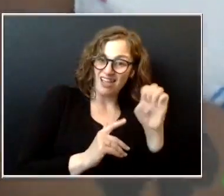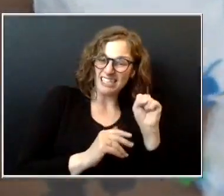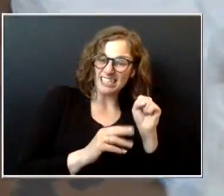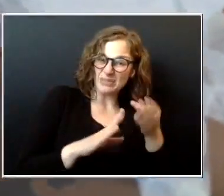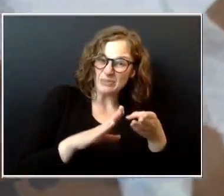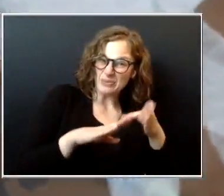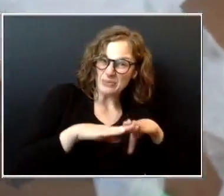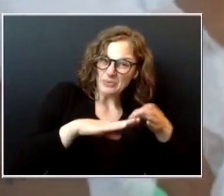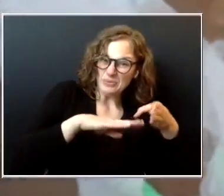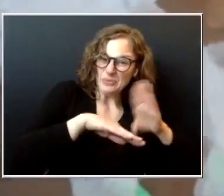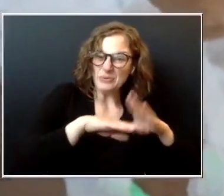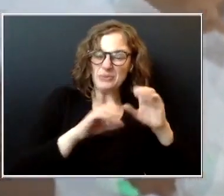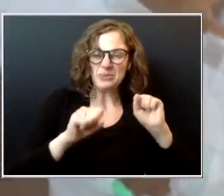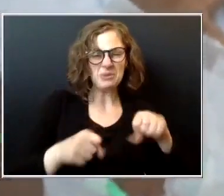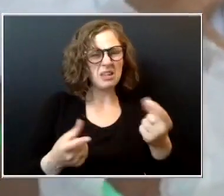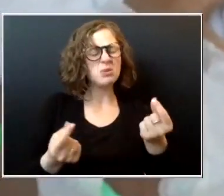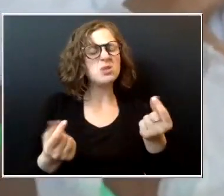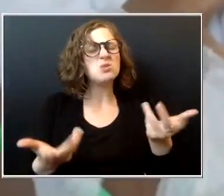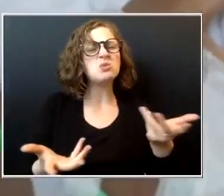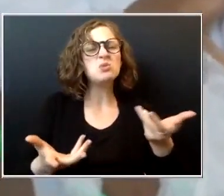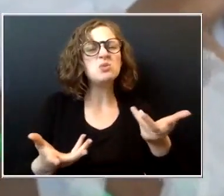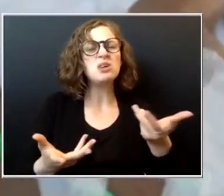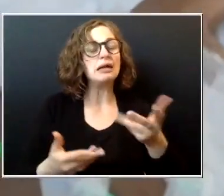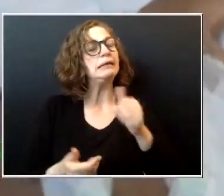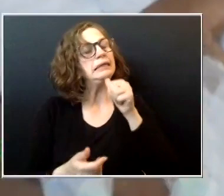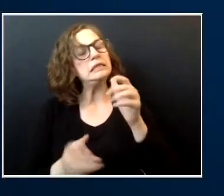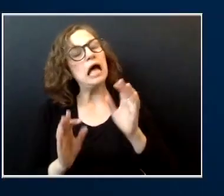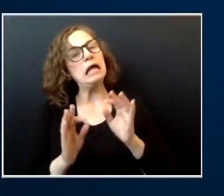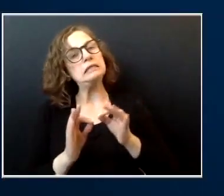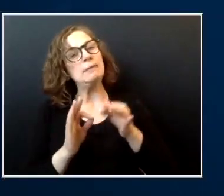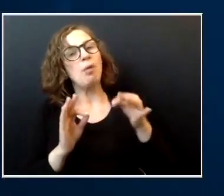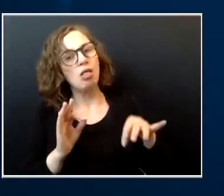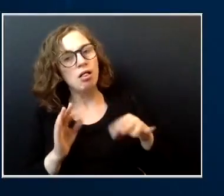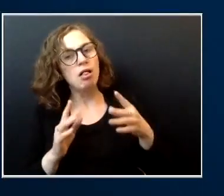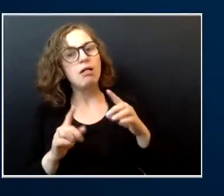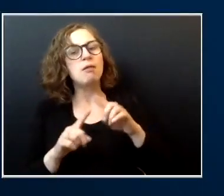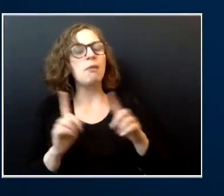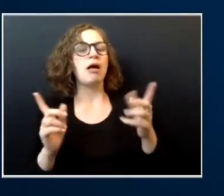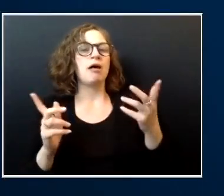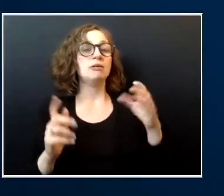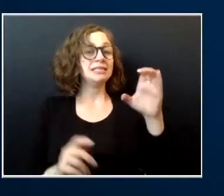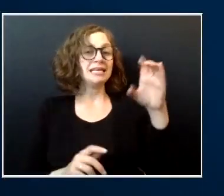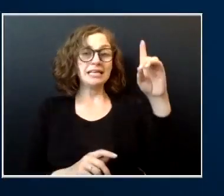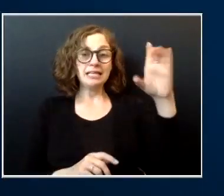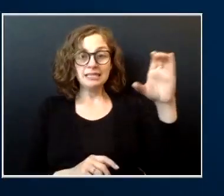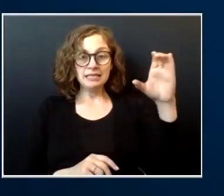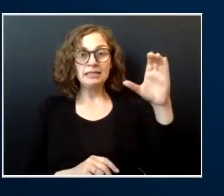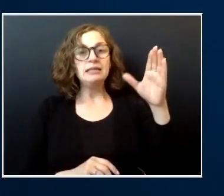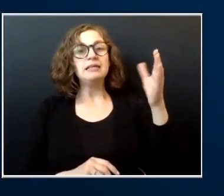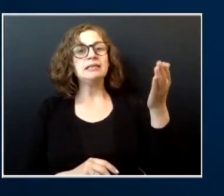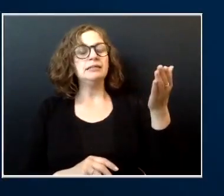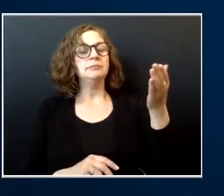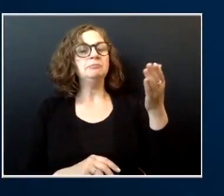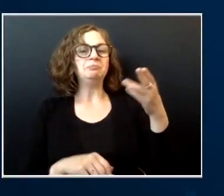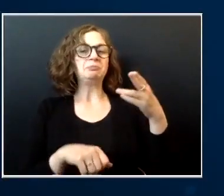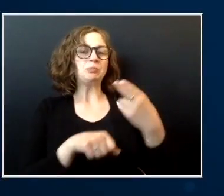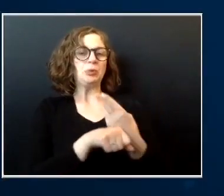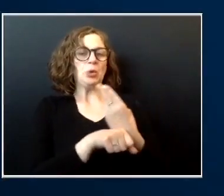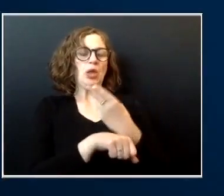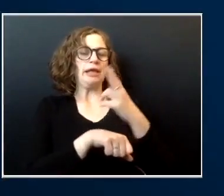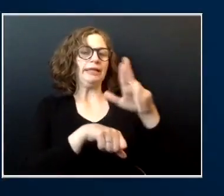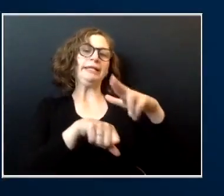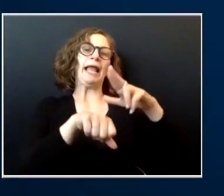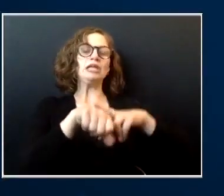And if you look at everything on the surface, so the CDC will, using this national vital statistics